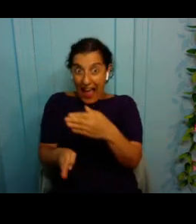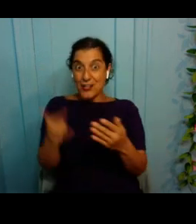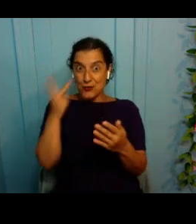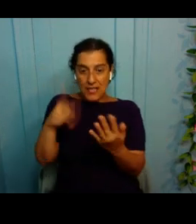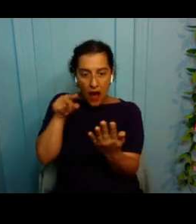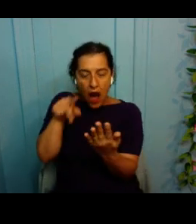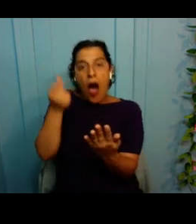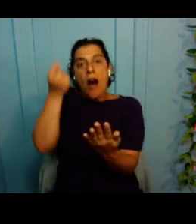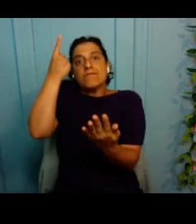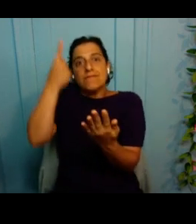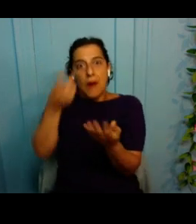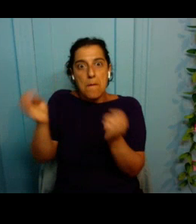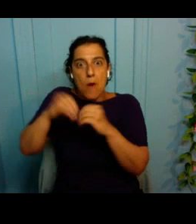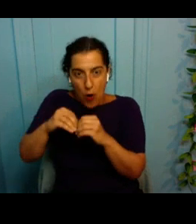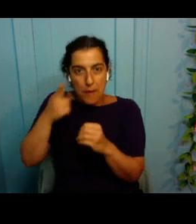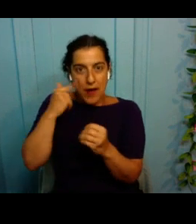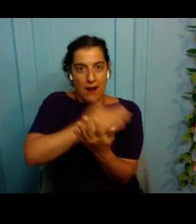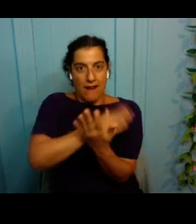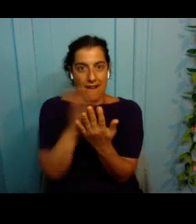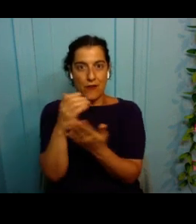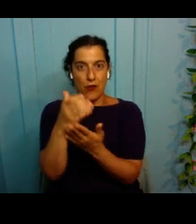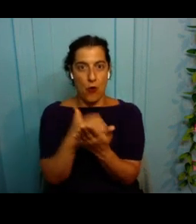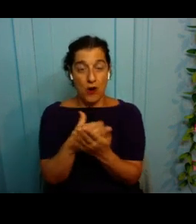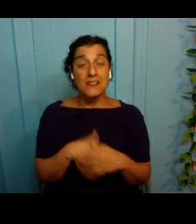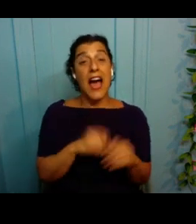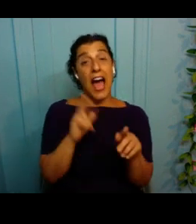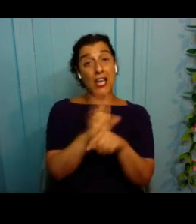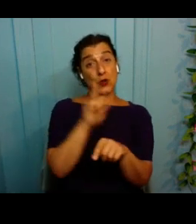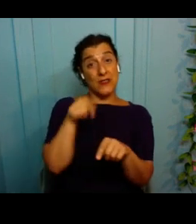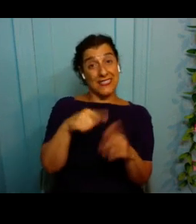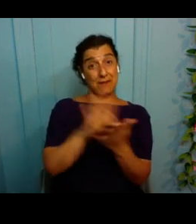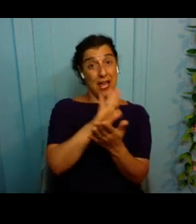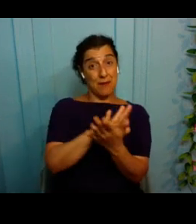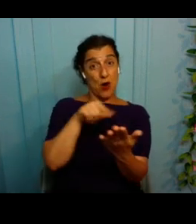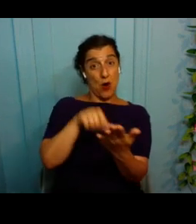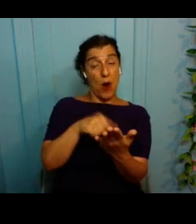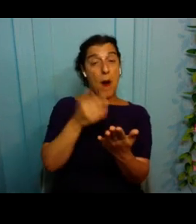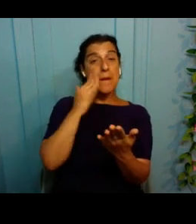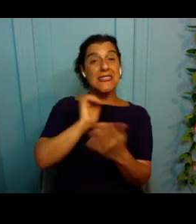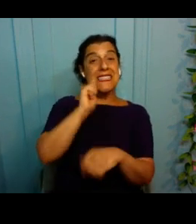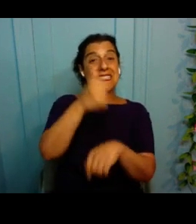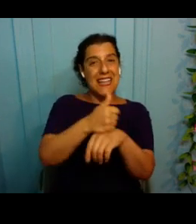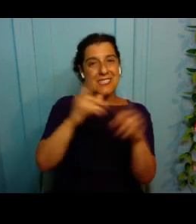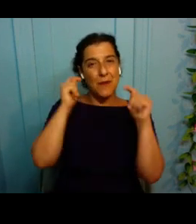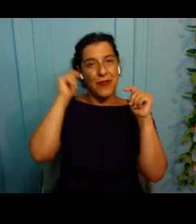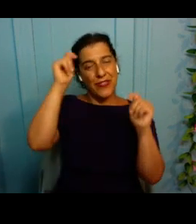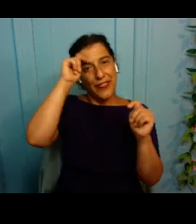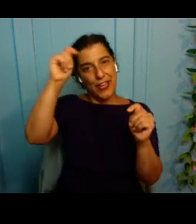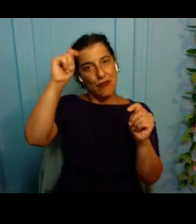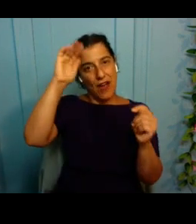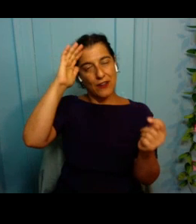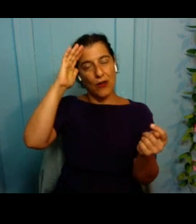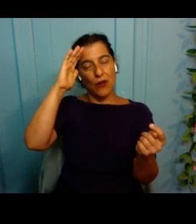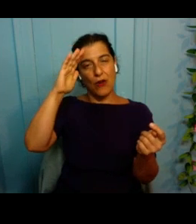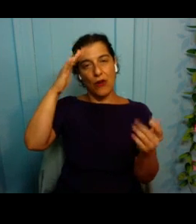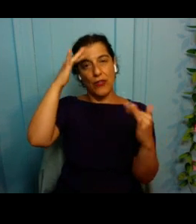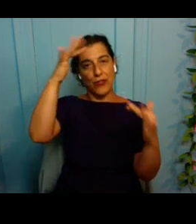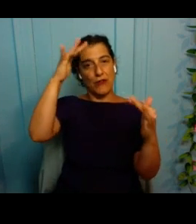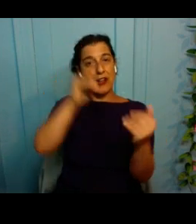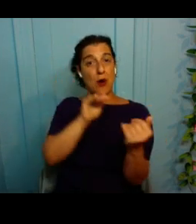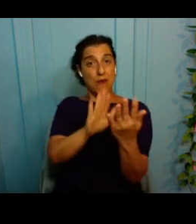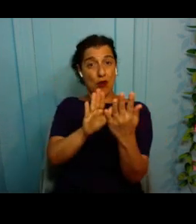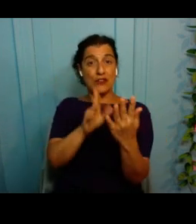aside. But I use this paper because it sets up theoretical approaches which are relevant throughout the course. The main